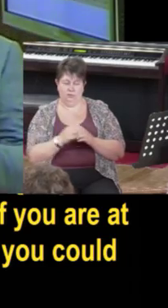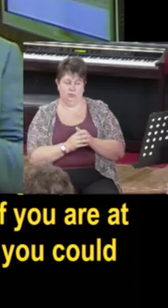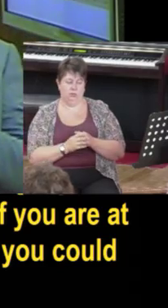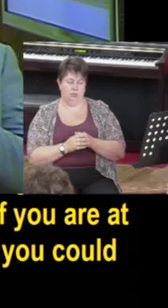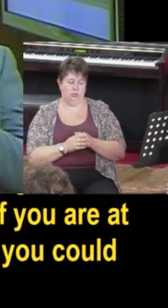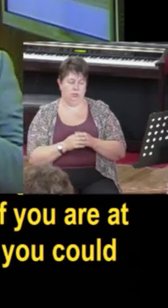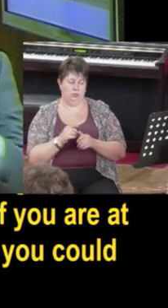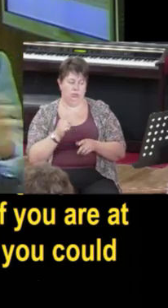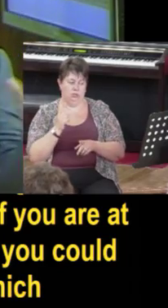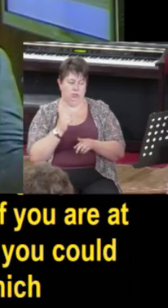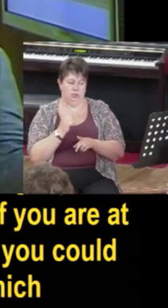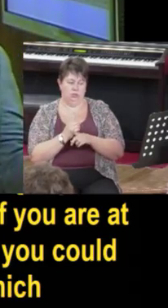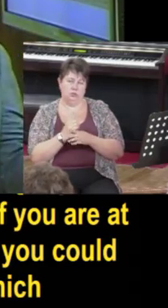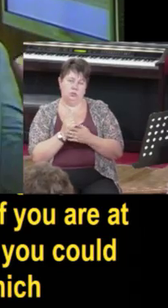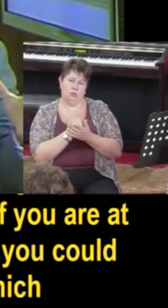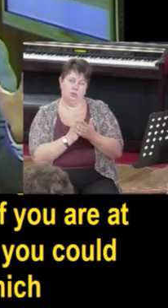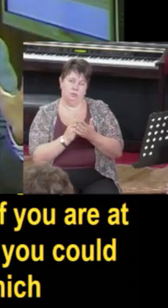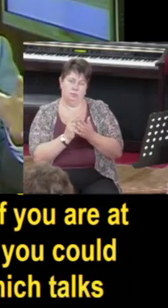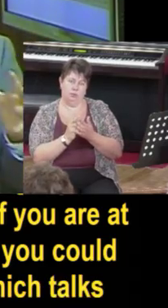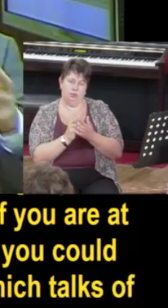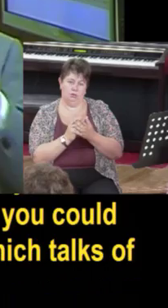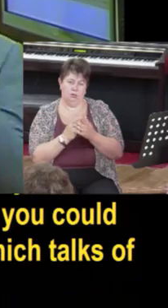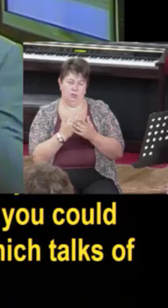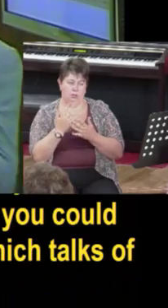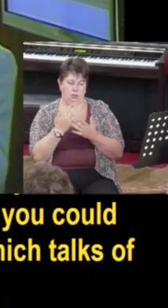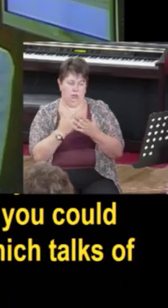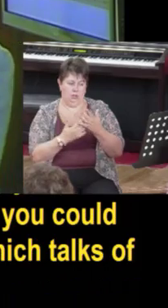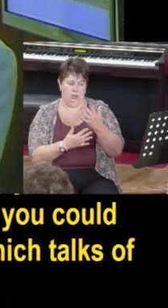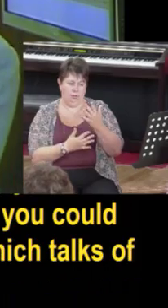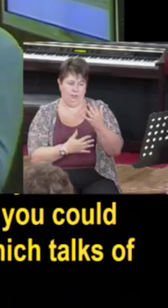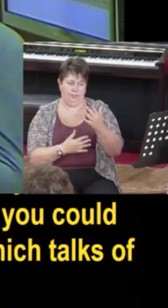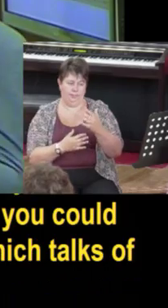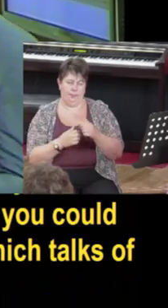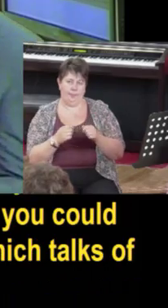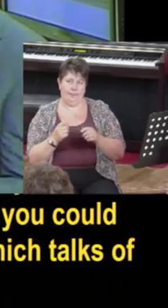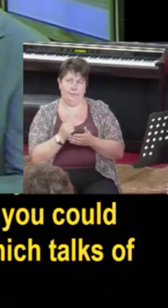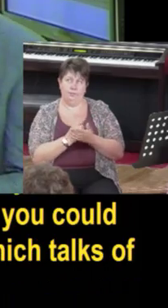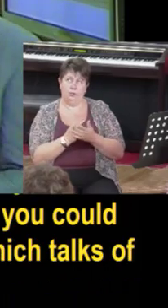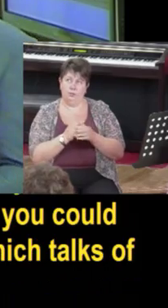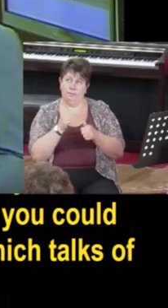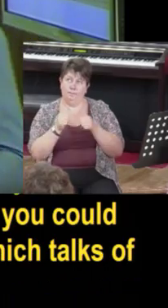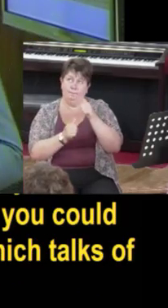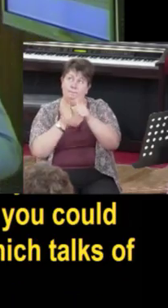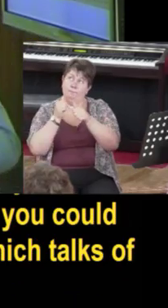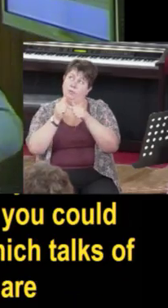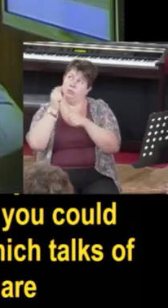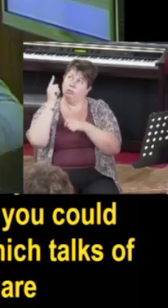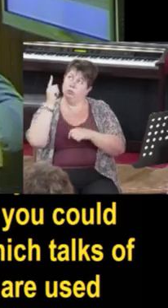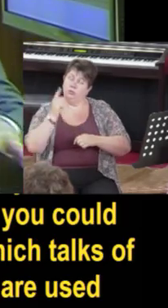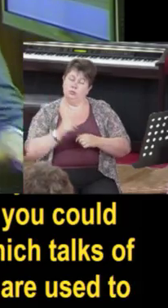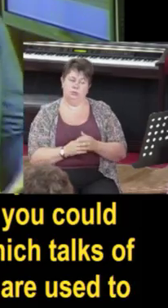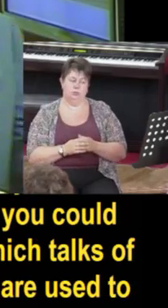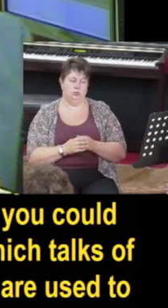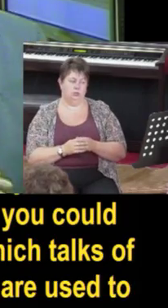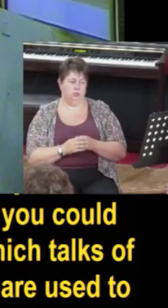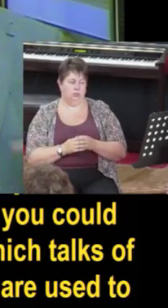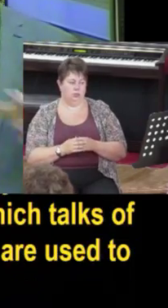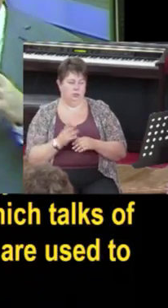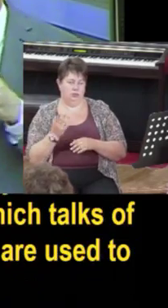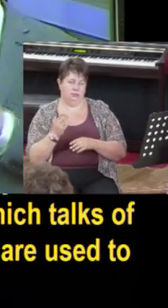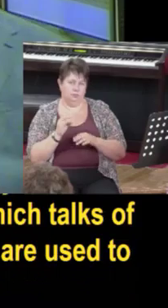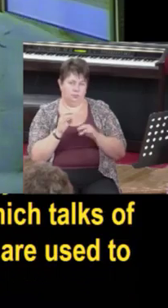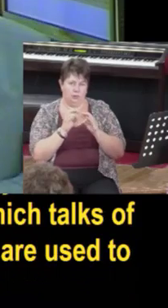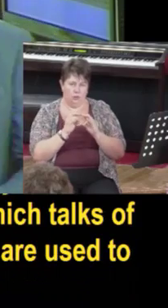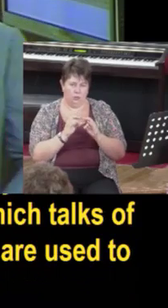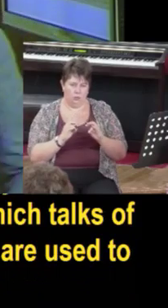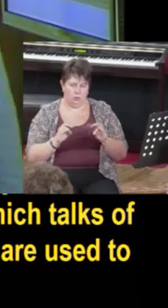all range of instruments that are used to praise God, right through the ones that are quiet to the